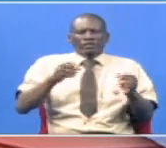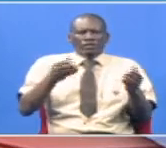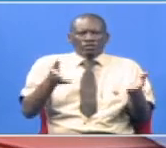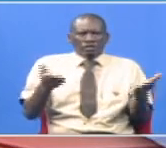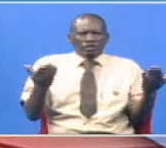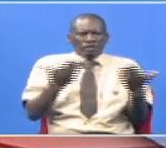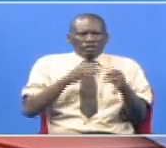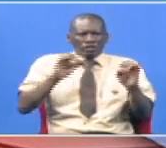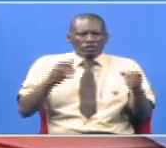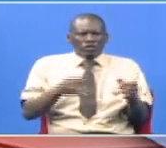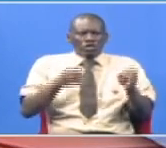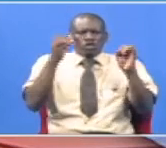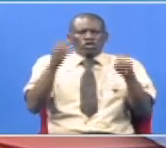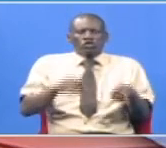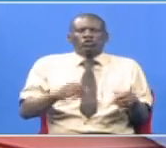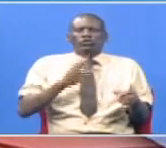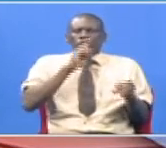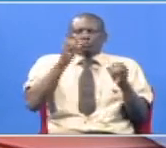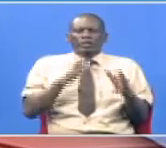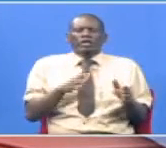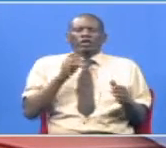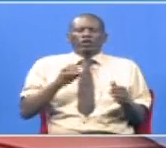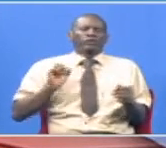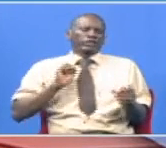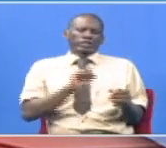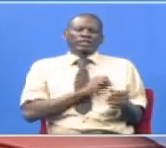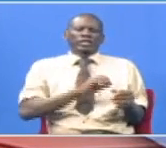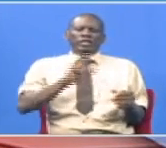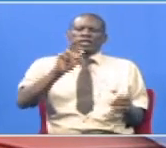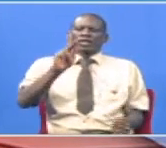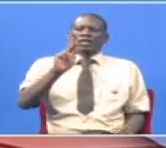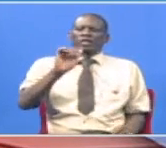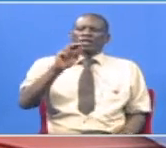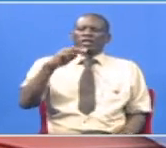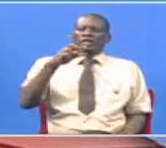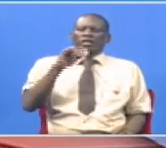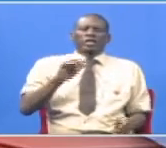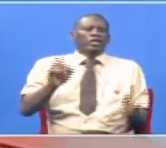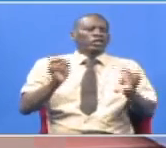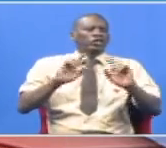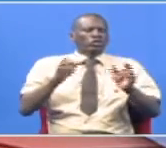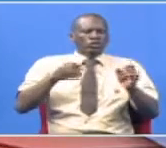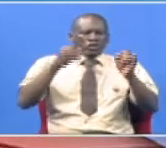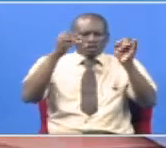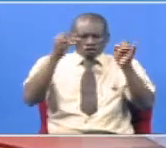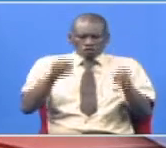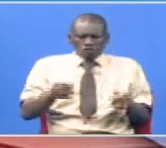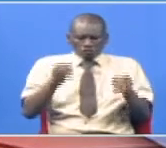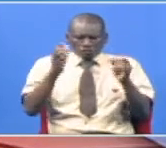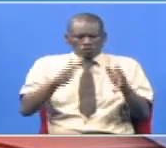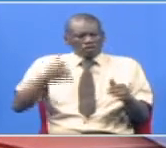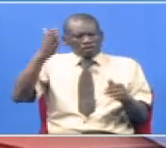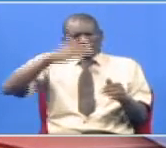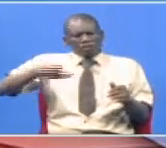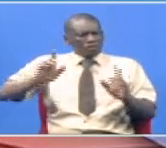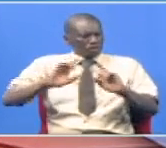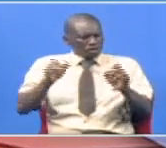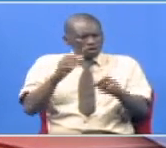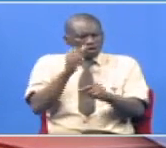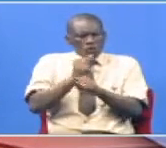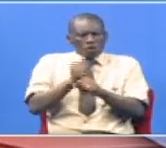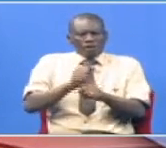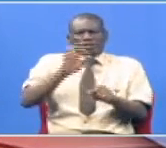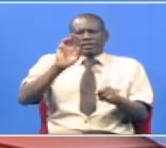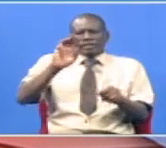A newly elected Speaker of the Senate, Amason Kingi, is no stranger to the hallowed halls of Parliament, having served in the National Assembly